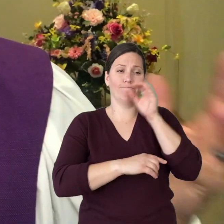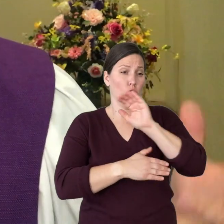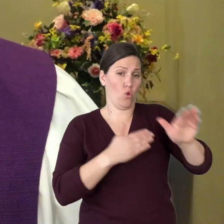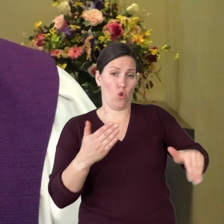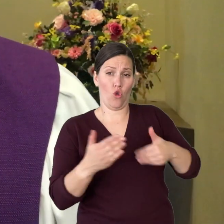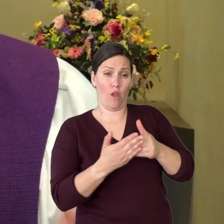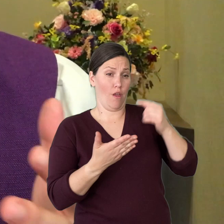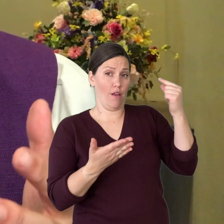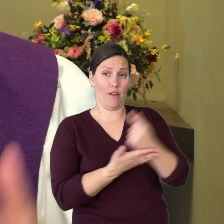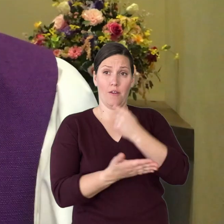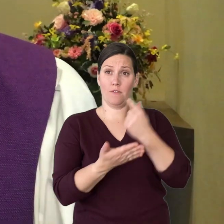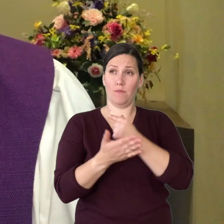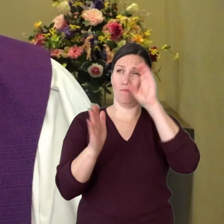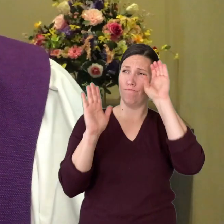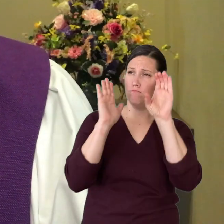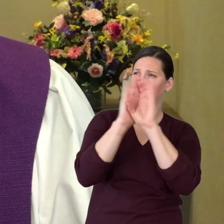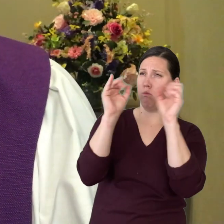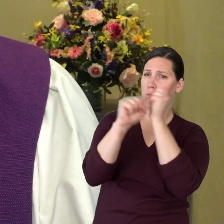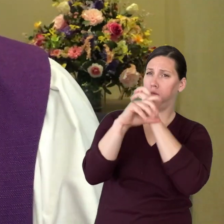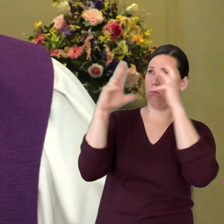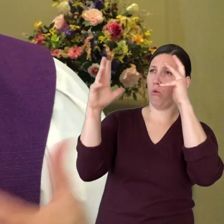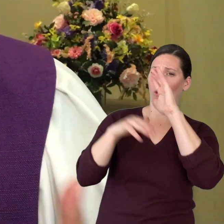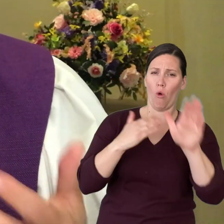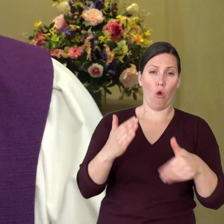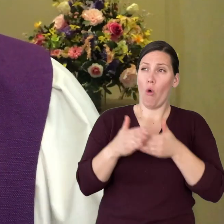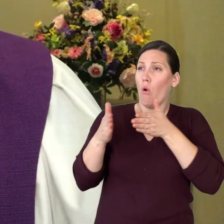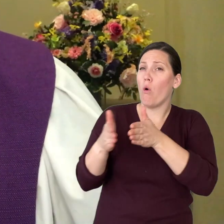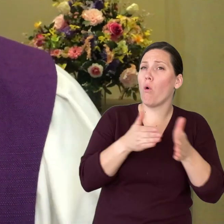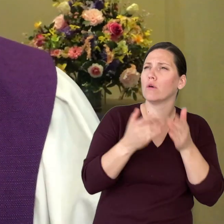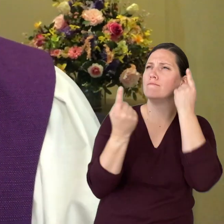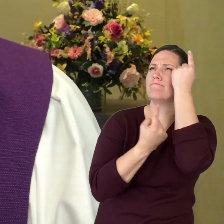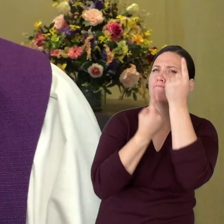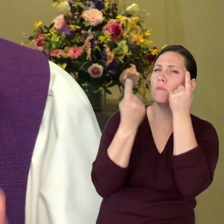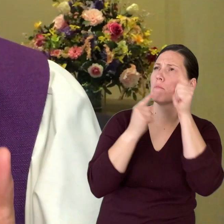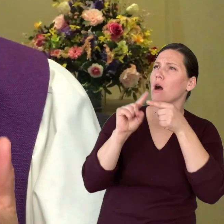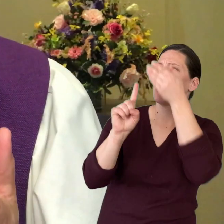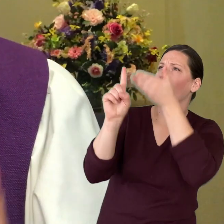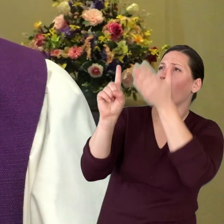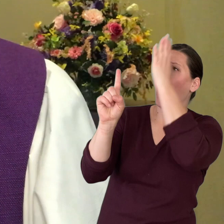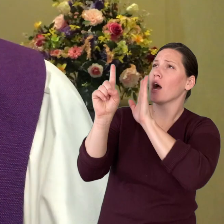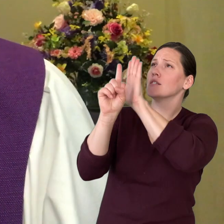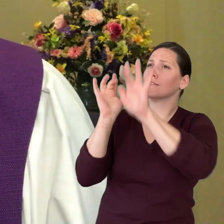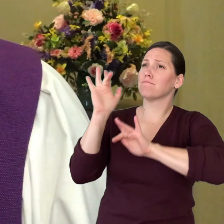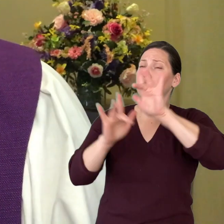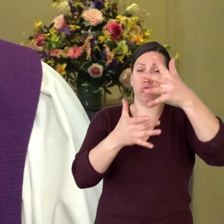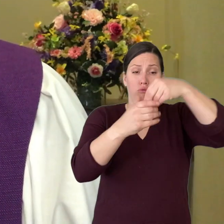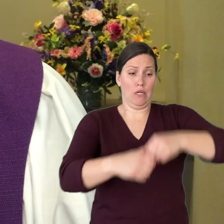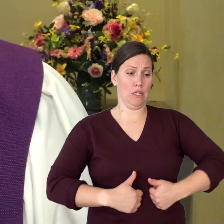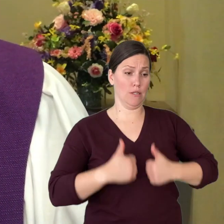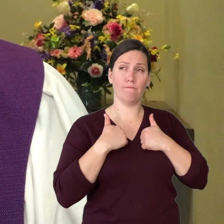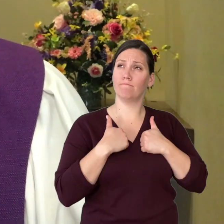are all gospel images. These are all ways to think about God's mercy in your